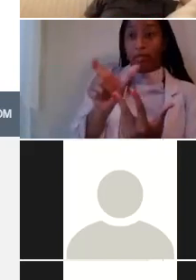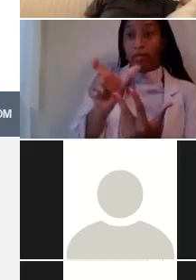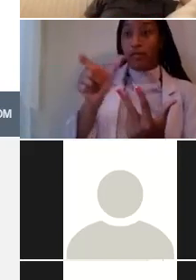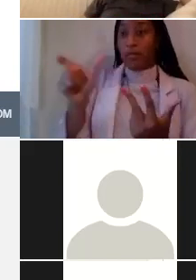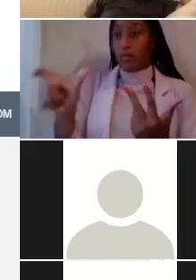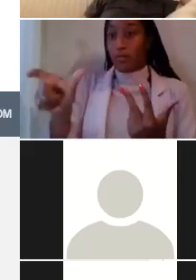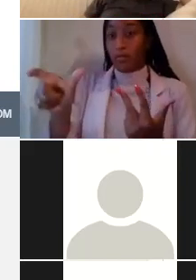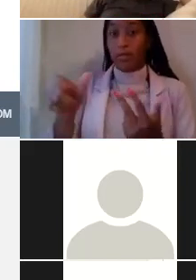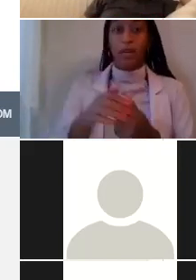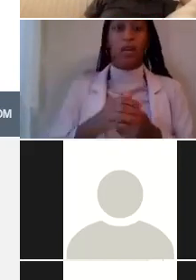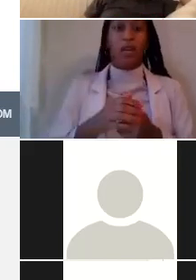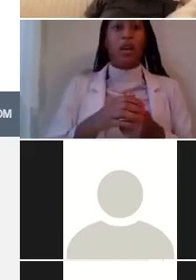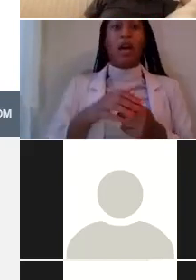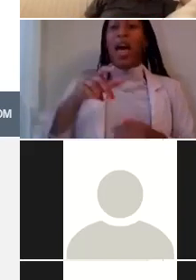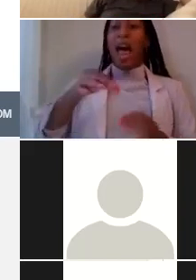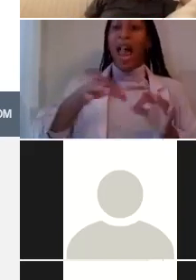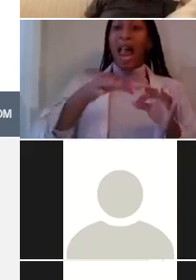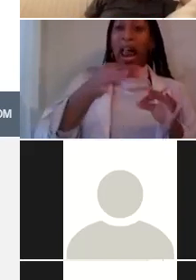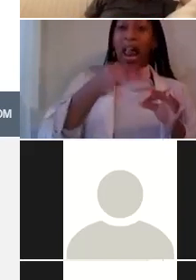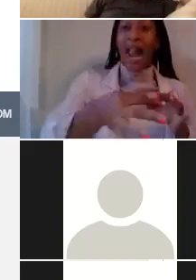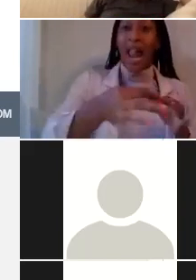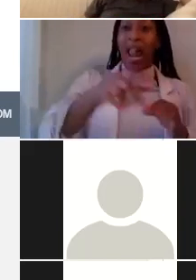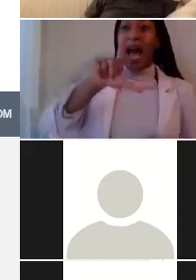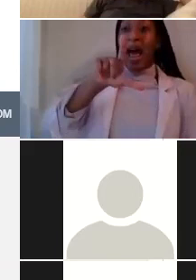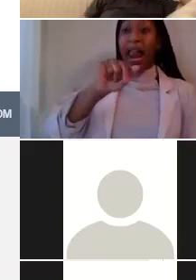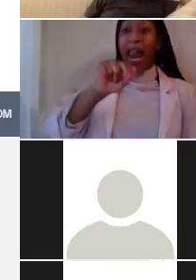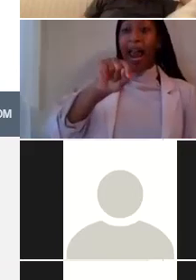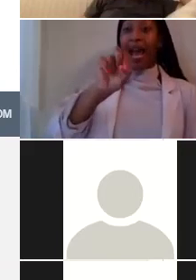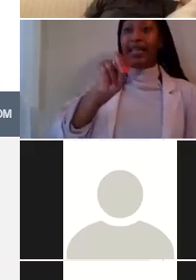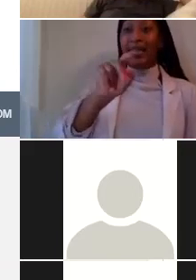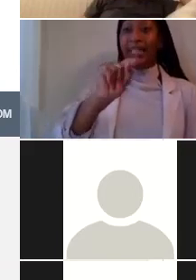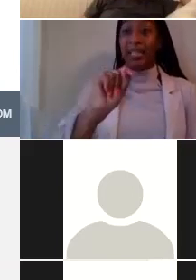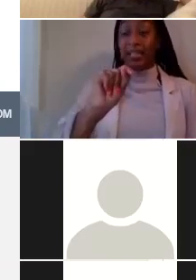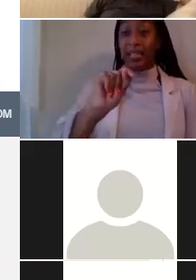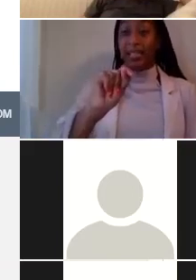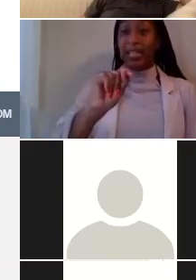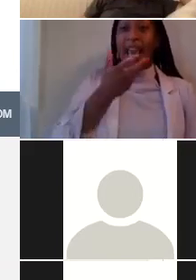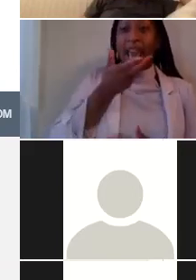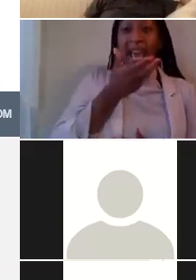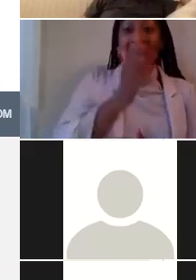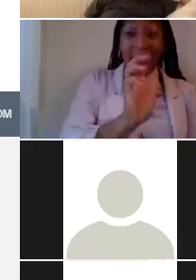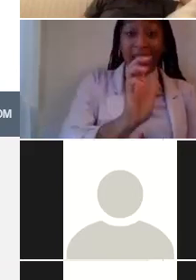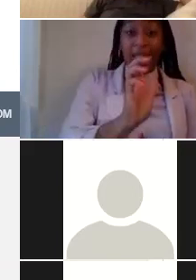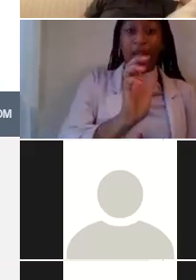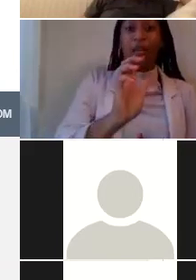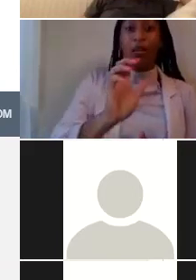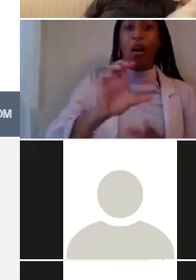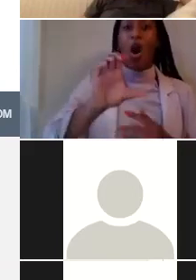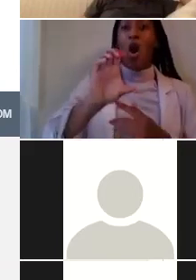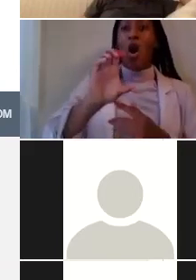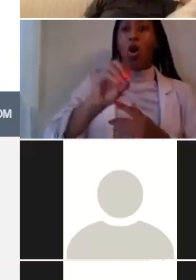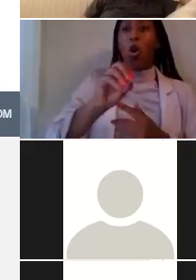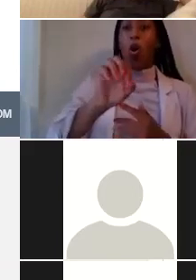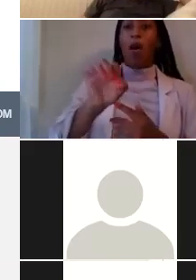coefficient. The latent heat coefficient is material dependent. You have to look up the value in